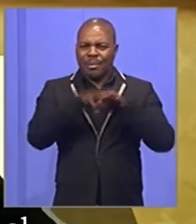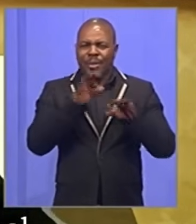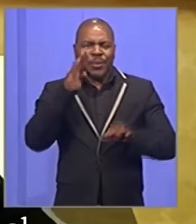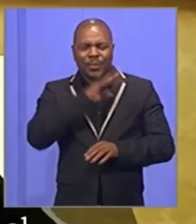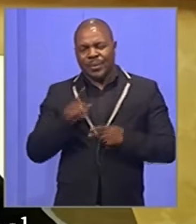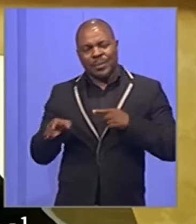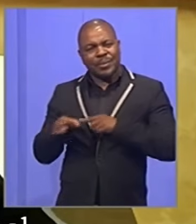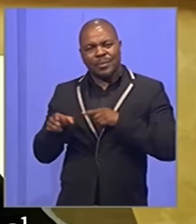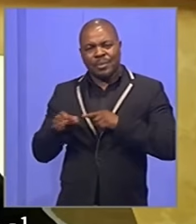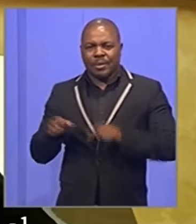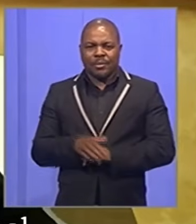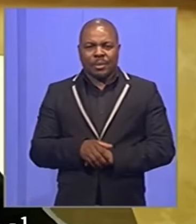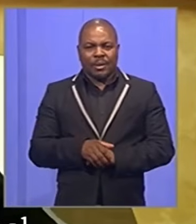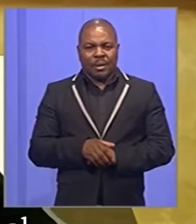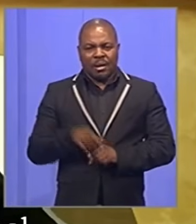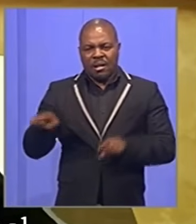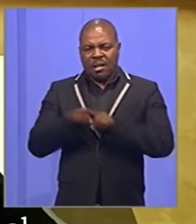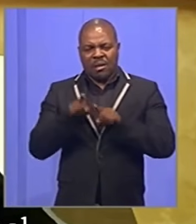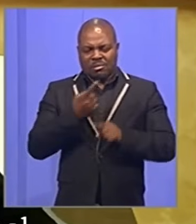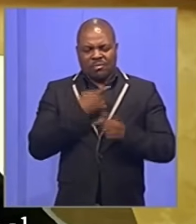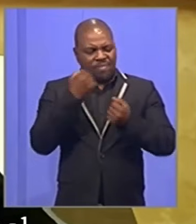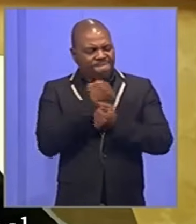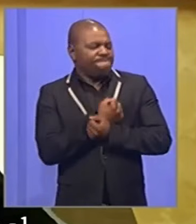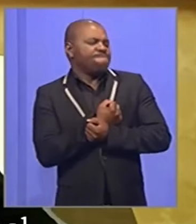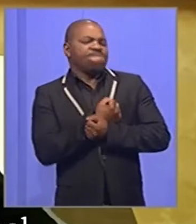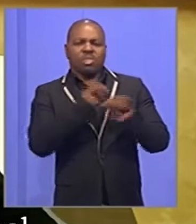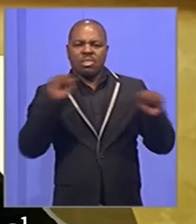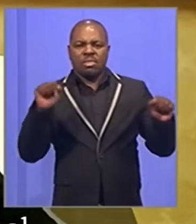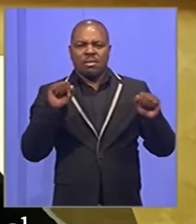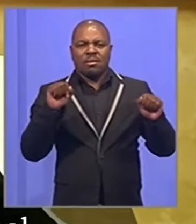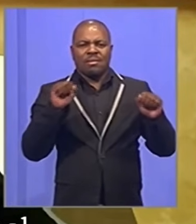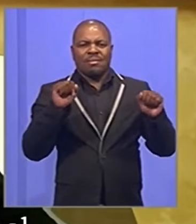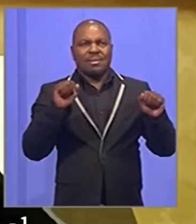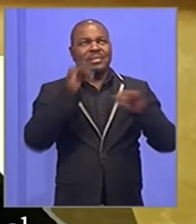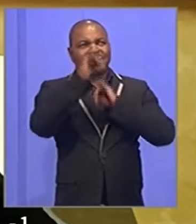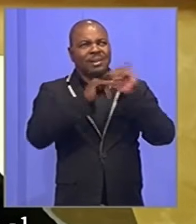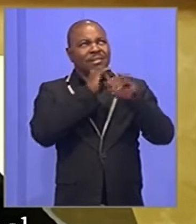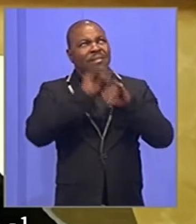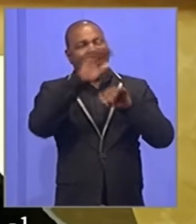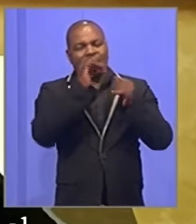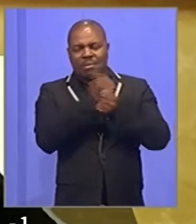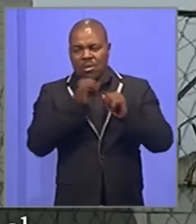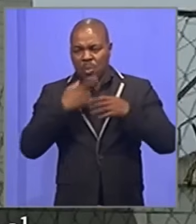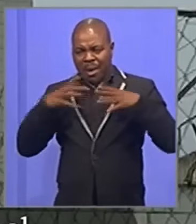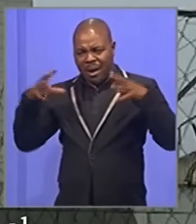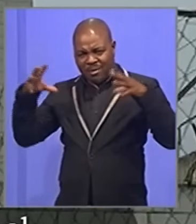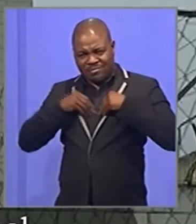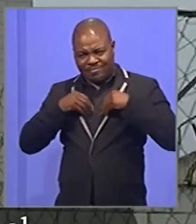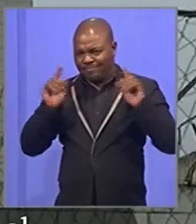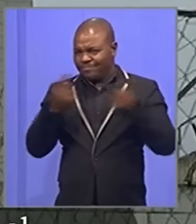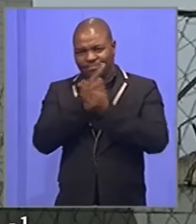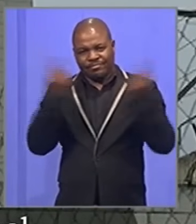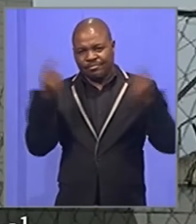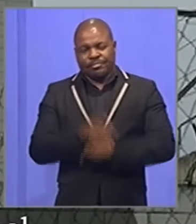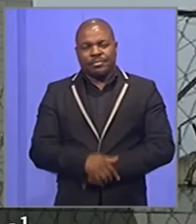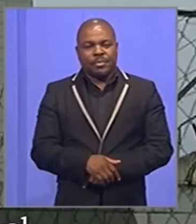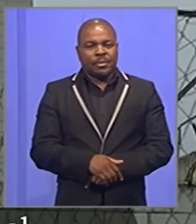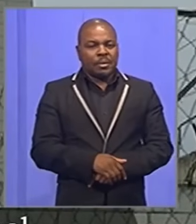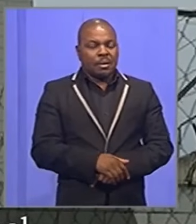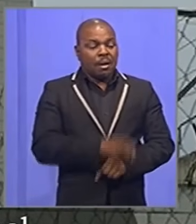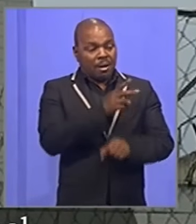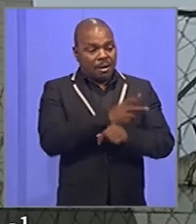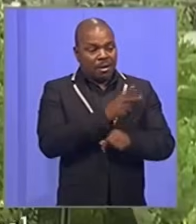forums. They've become a law unto themselves internationally, and this is totally unacceptable. Mopresidente o boetse o seolla